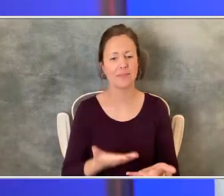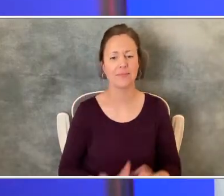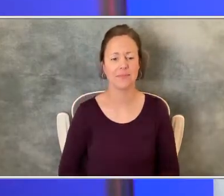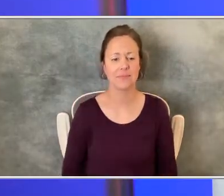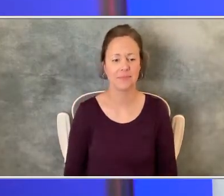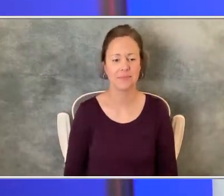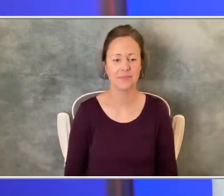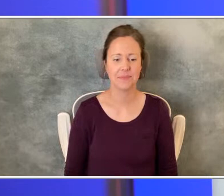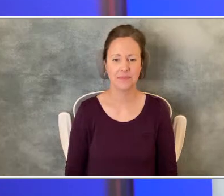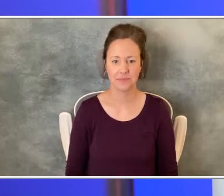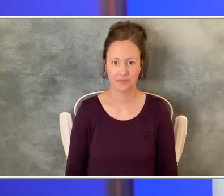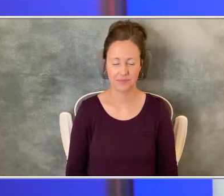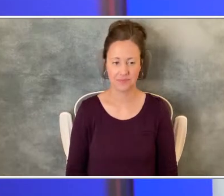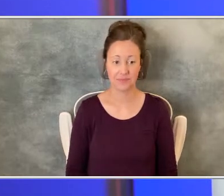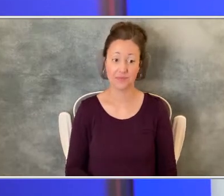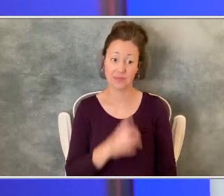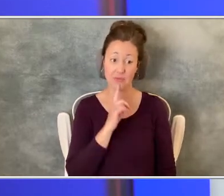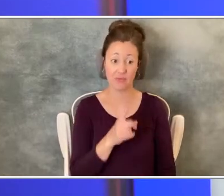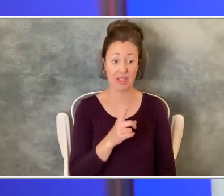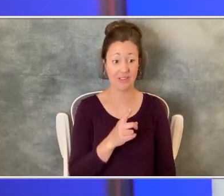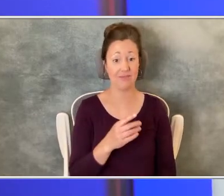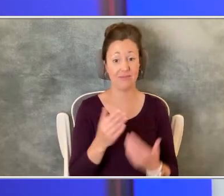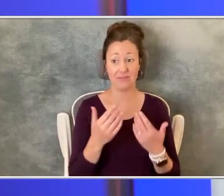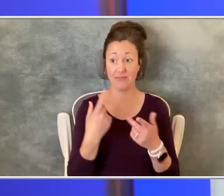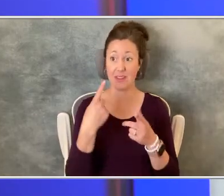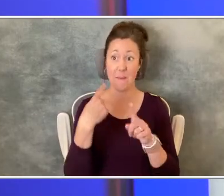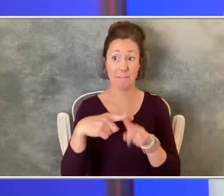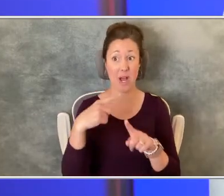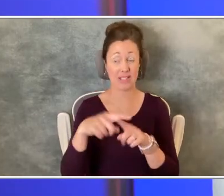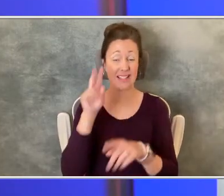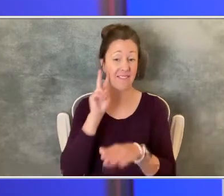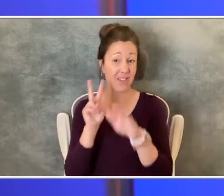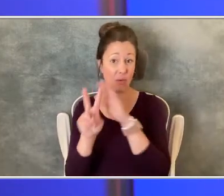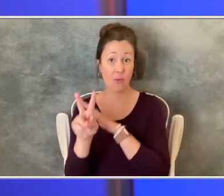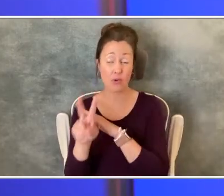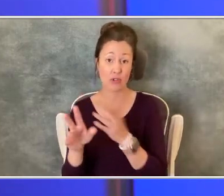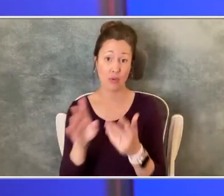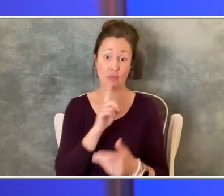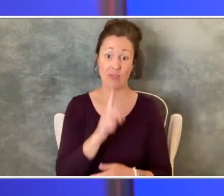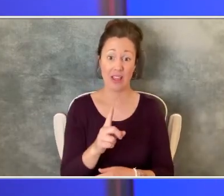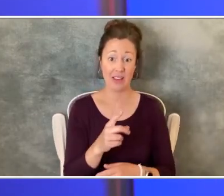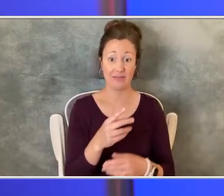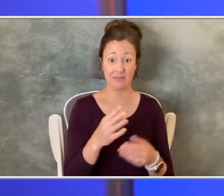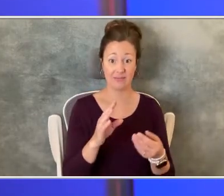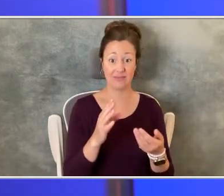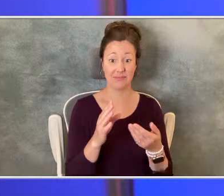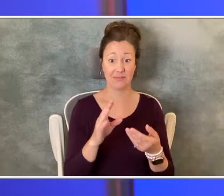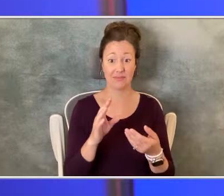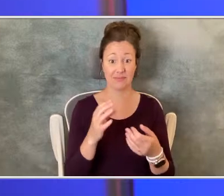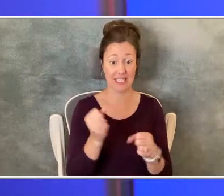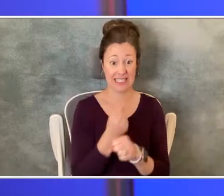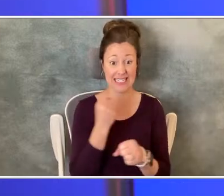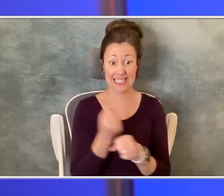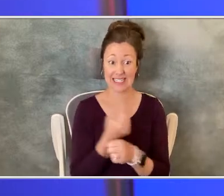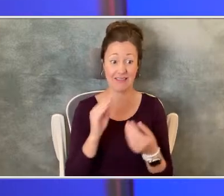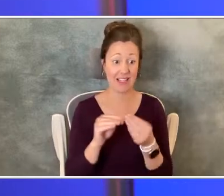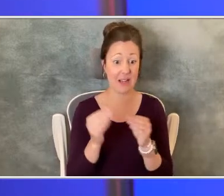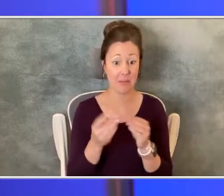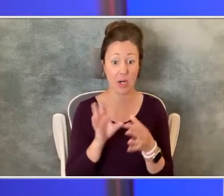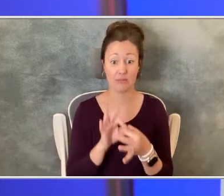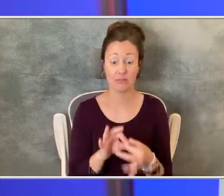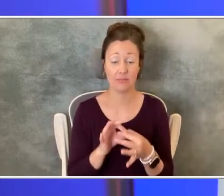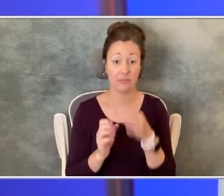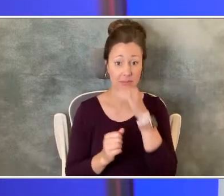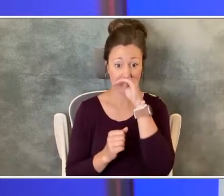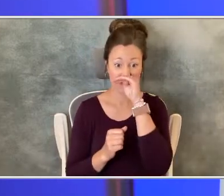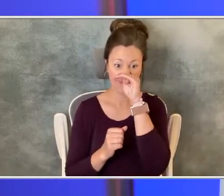extraordinarily promising time. Gene has a lot to look forward to, statistically significantly speaking.